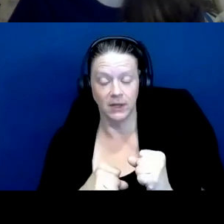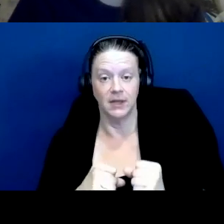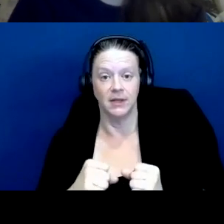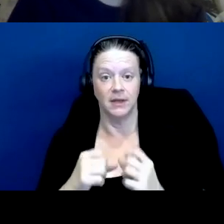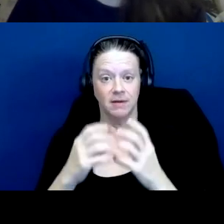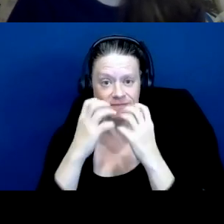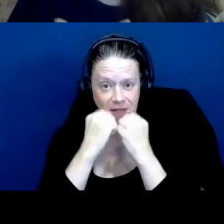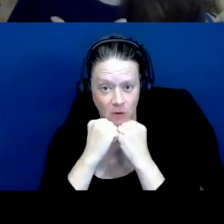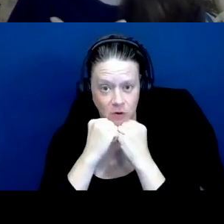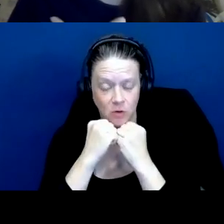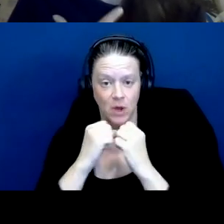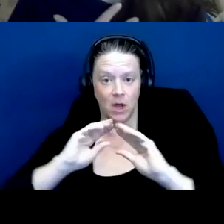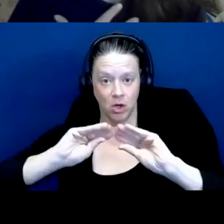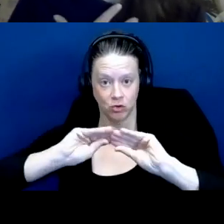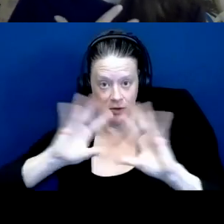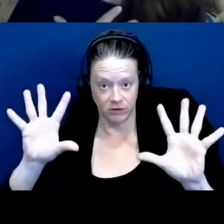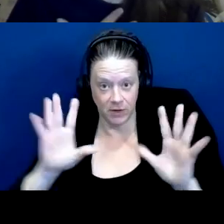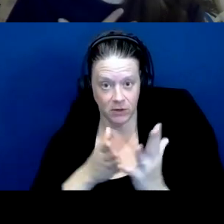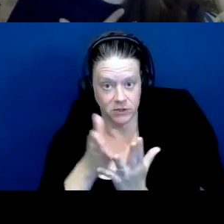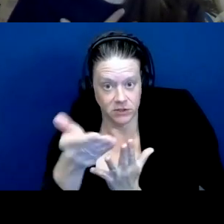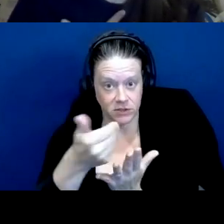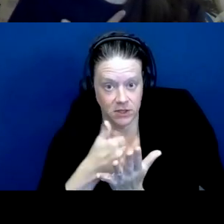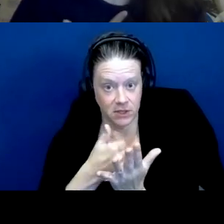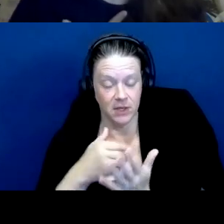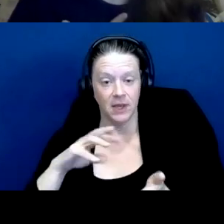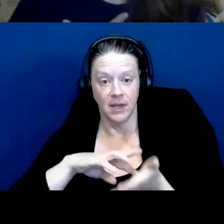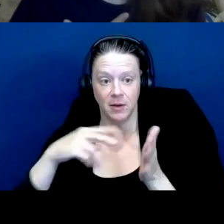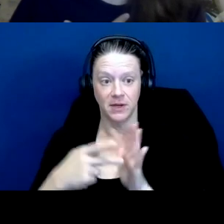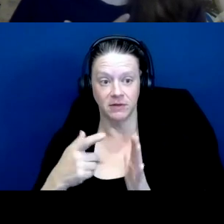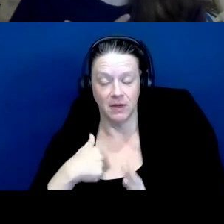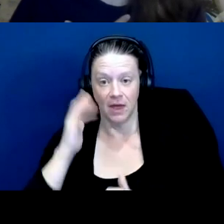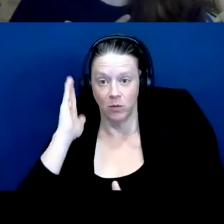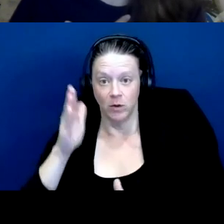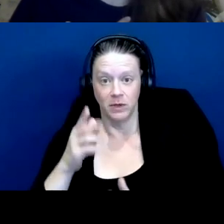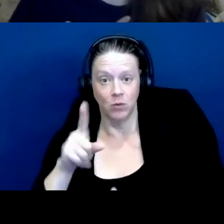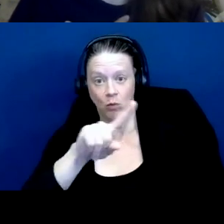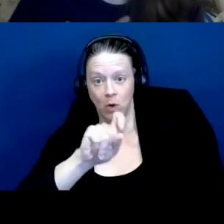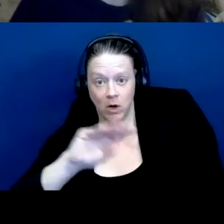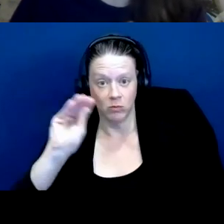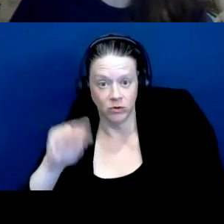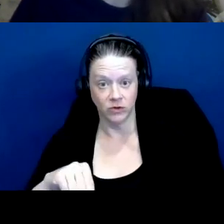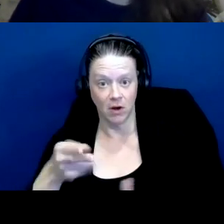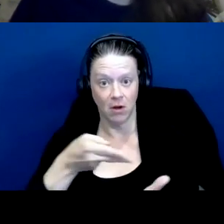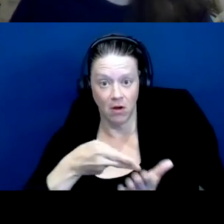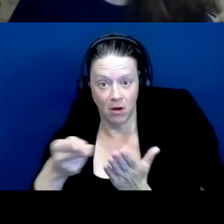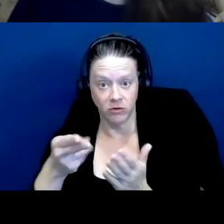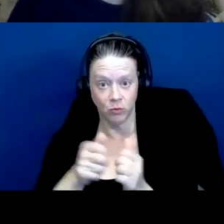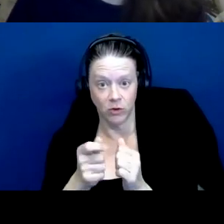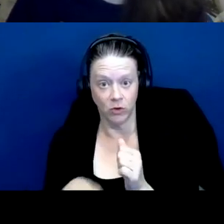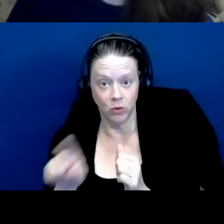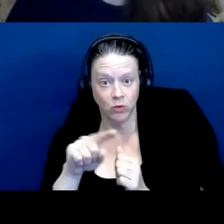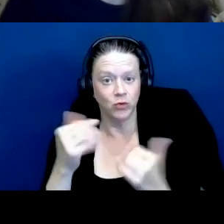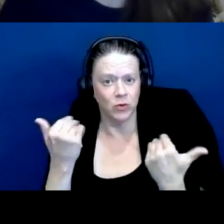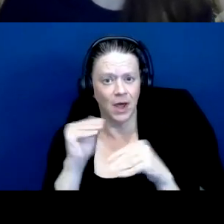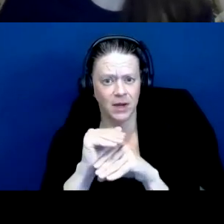transparency. That means that I am going to be completely honest with you tonight, as I am always. And that means that